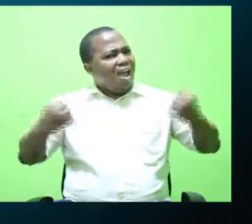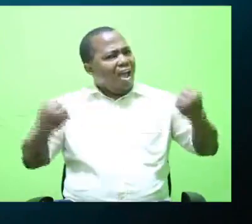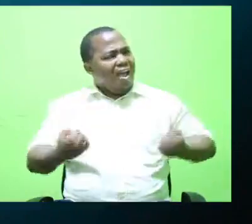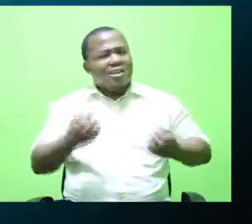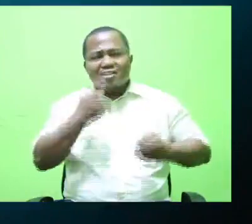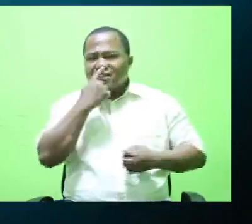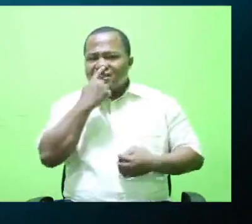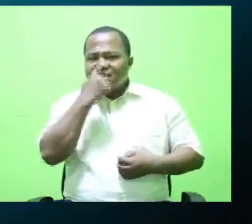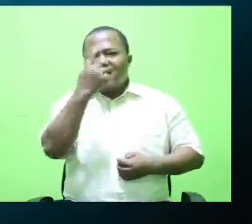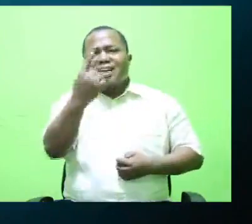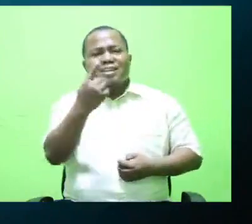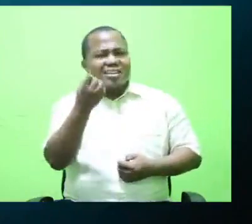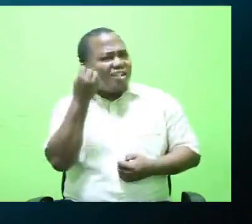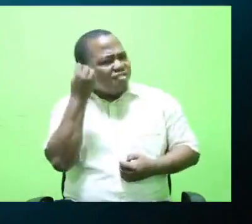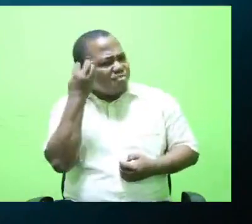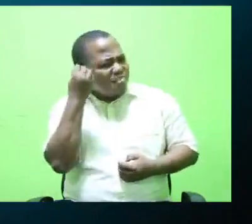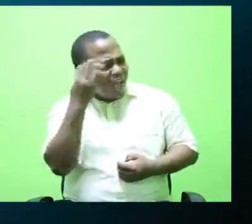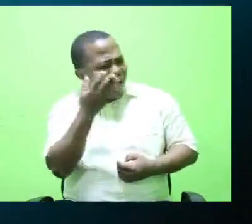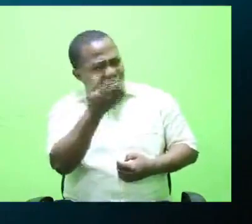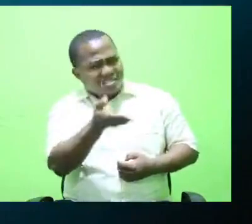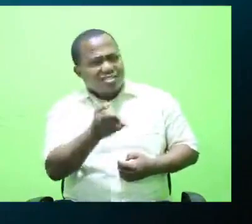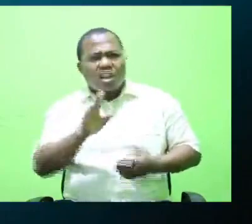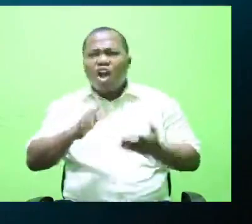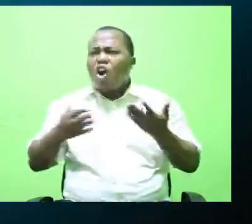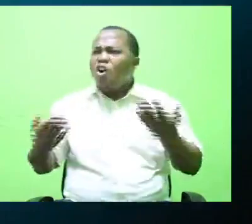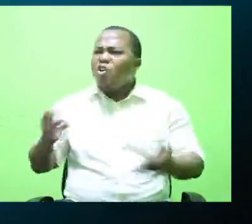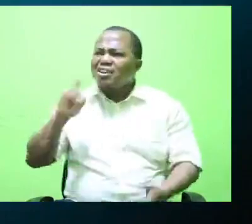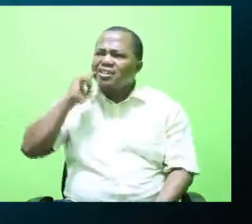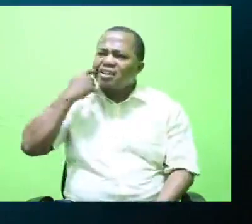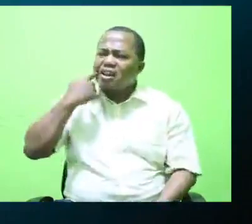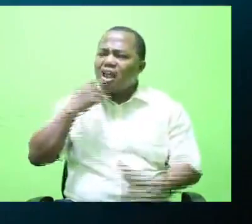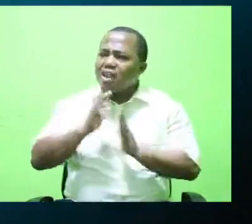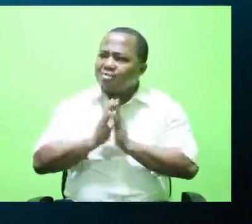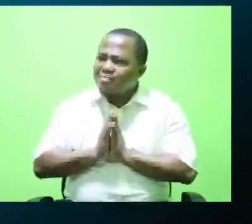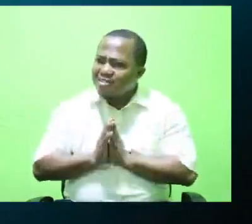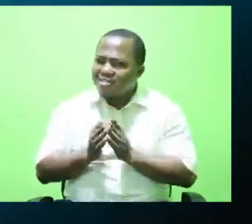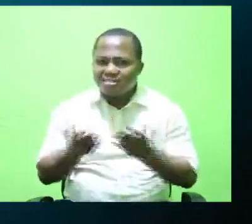the patient? Who can try, please?